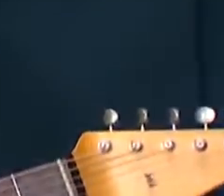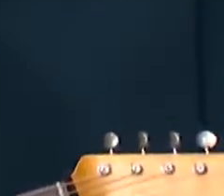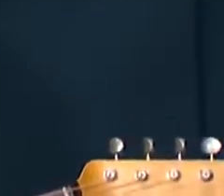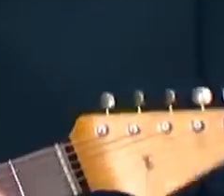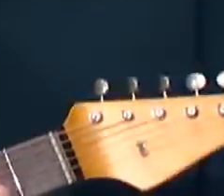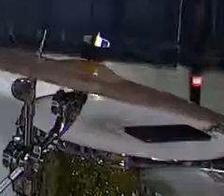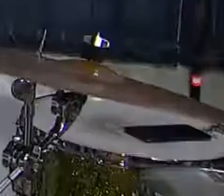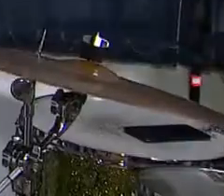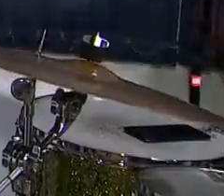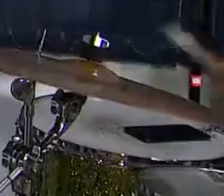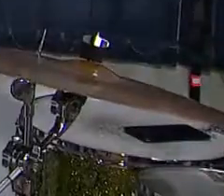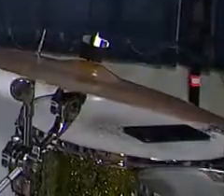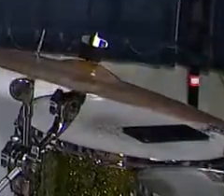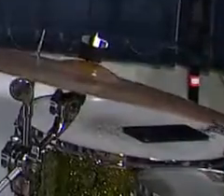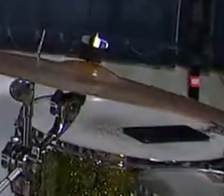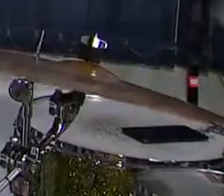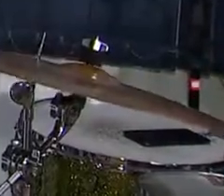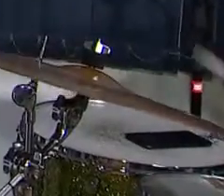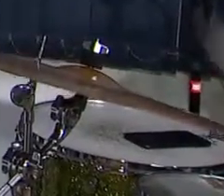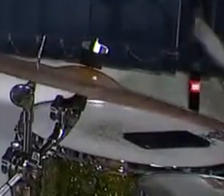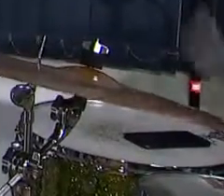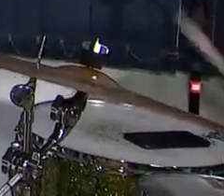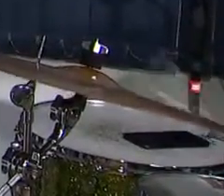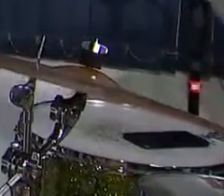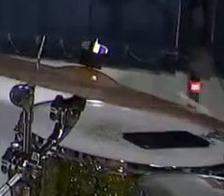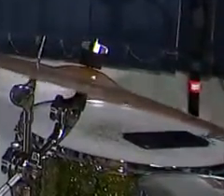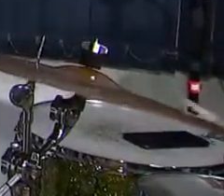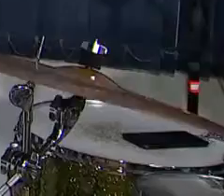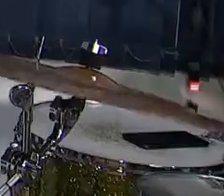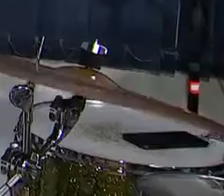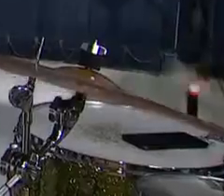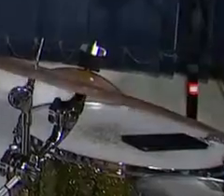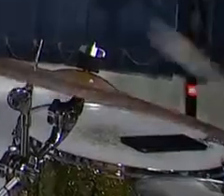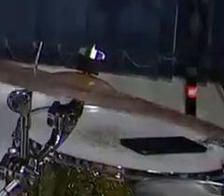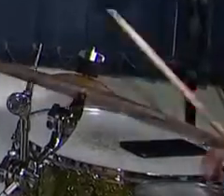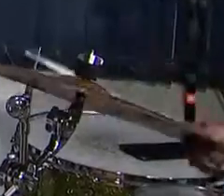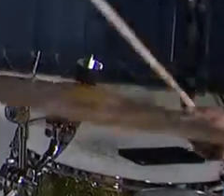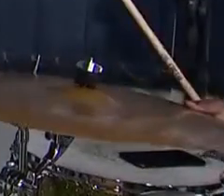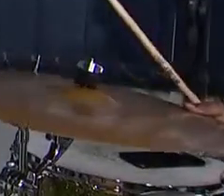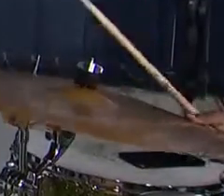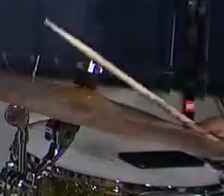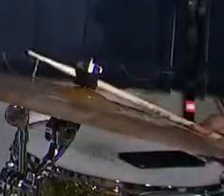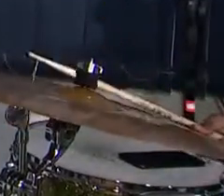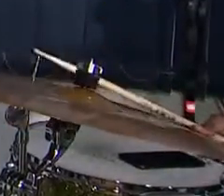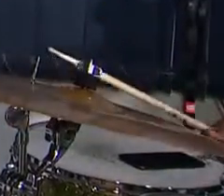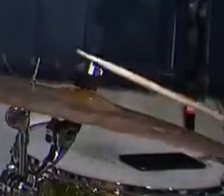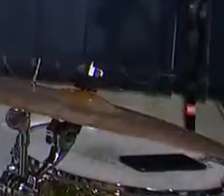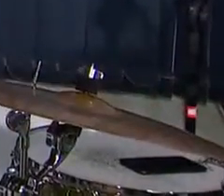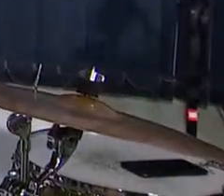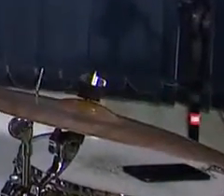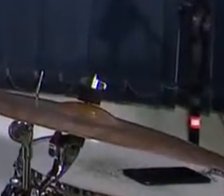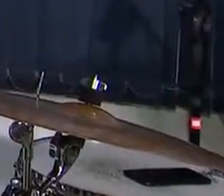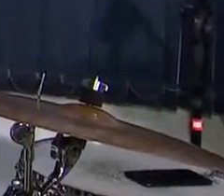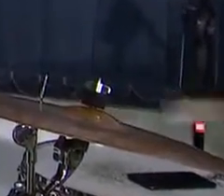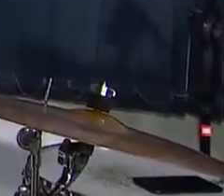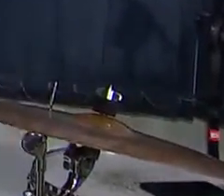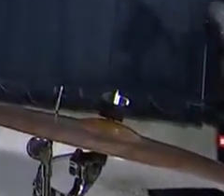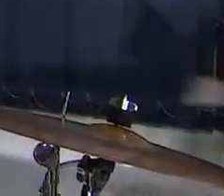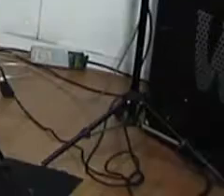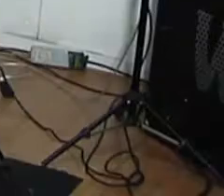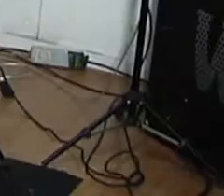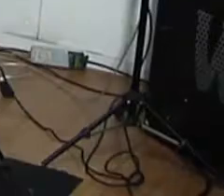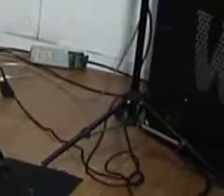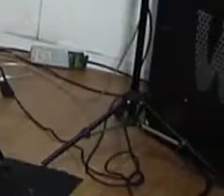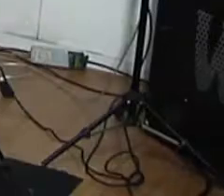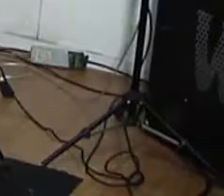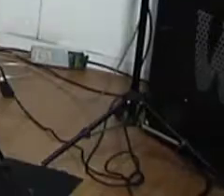All I wanted to do is see you smiling in the purple. I